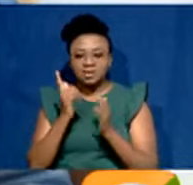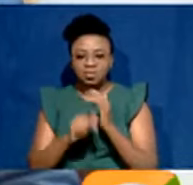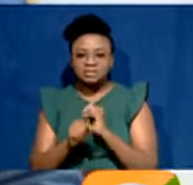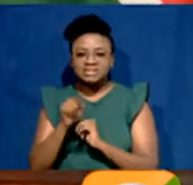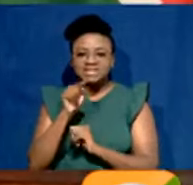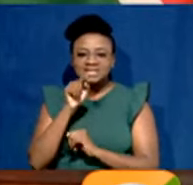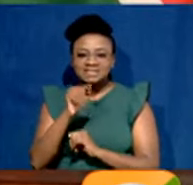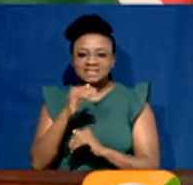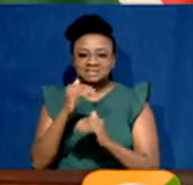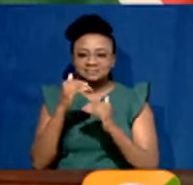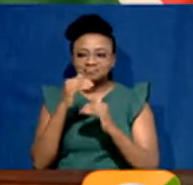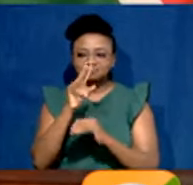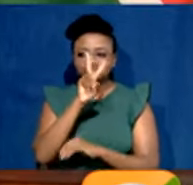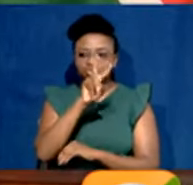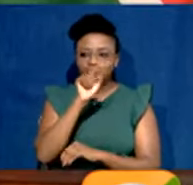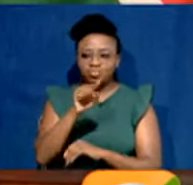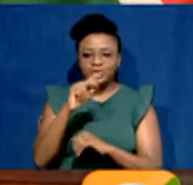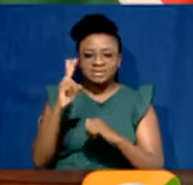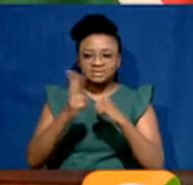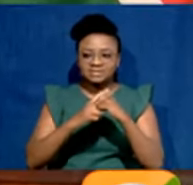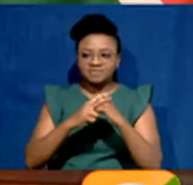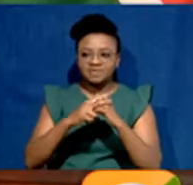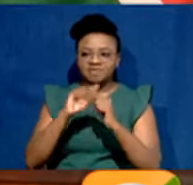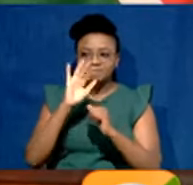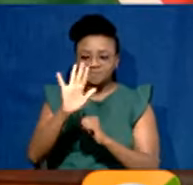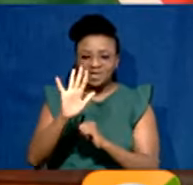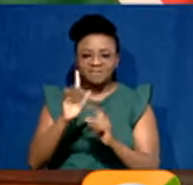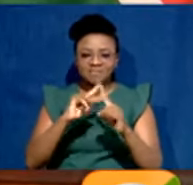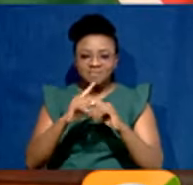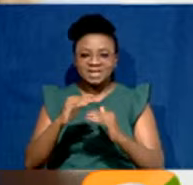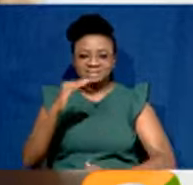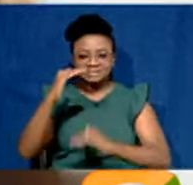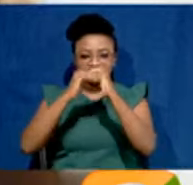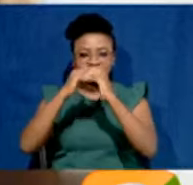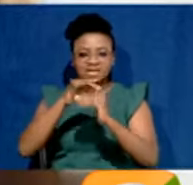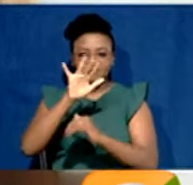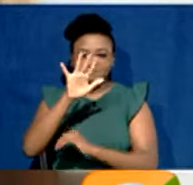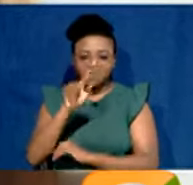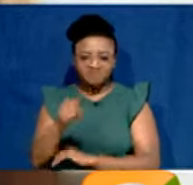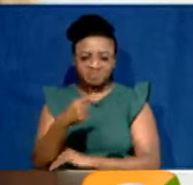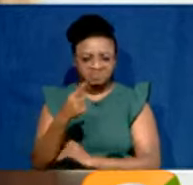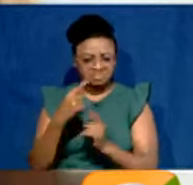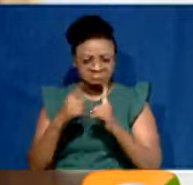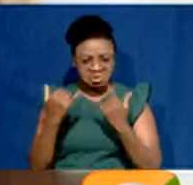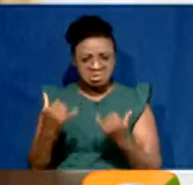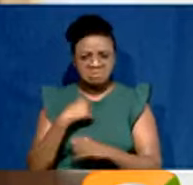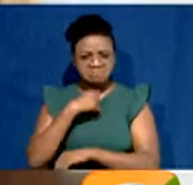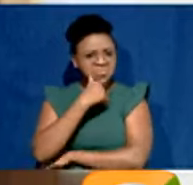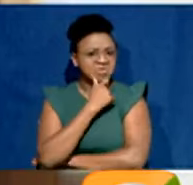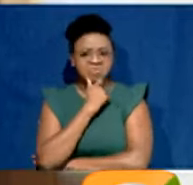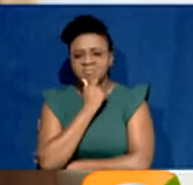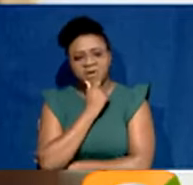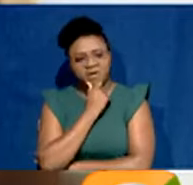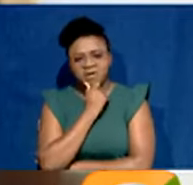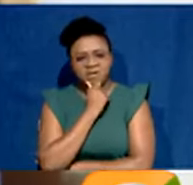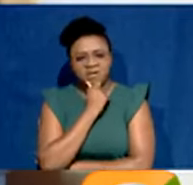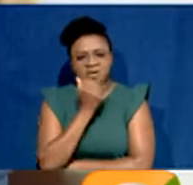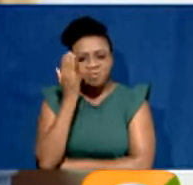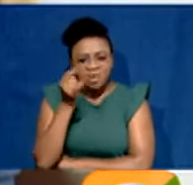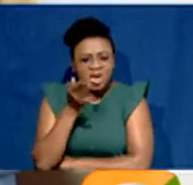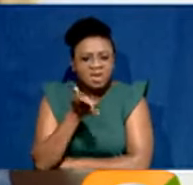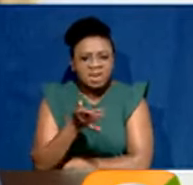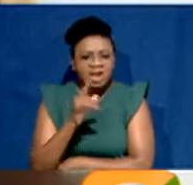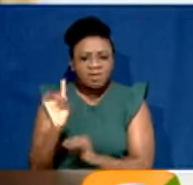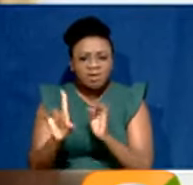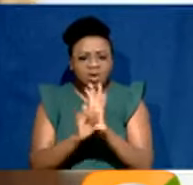be 2.75%, but capped at 5,000 shillings. And I wonder, because the law as it is says that the cabinet secretary